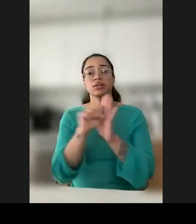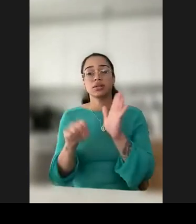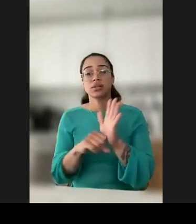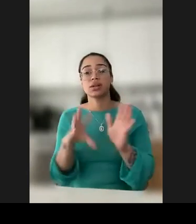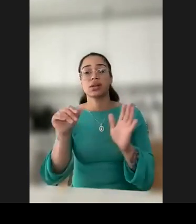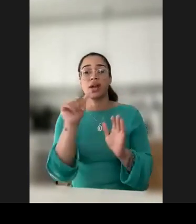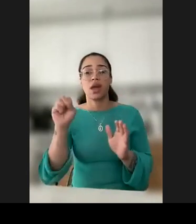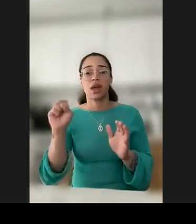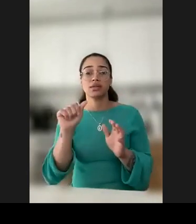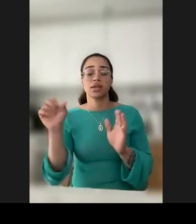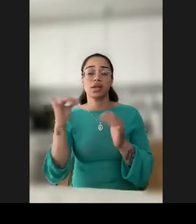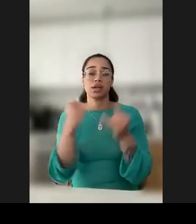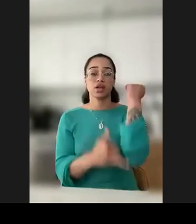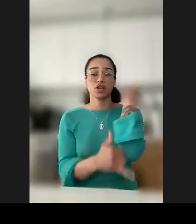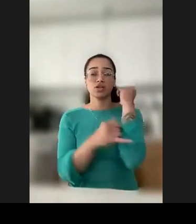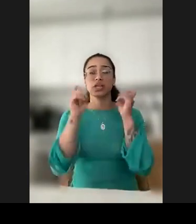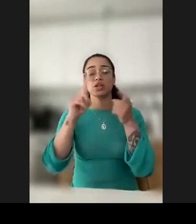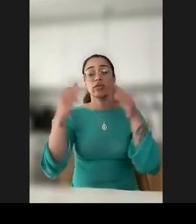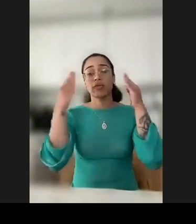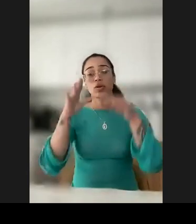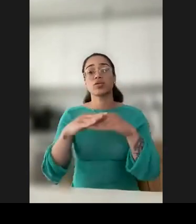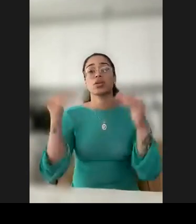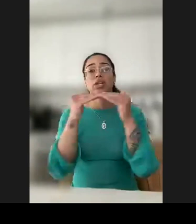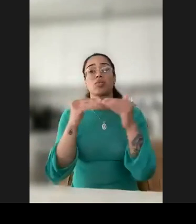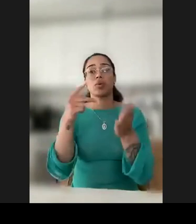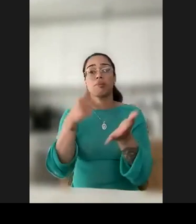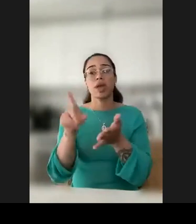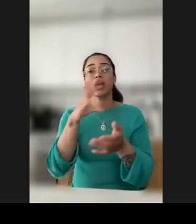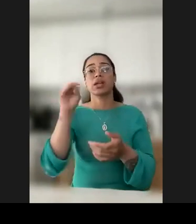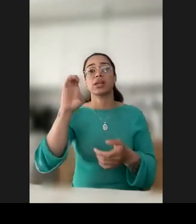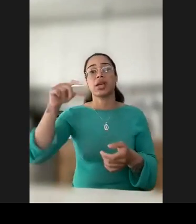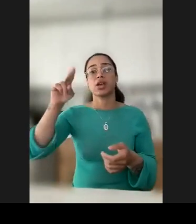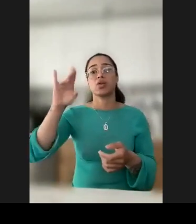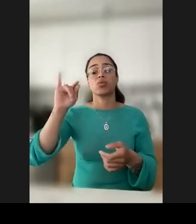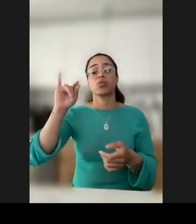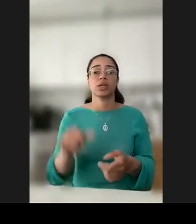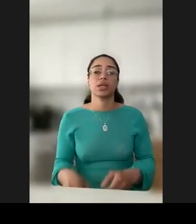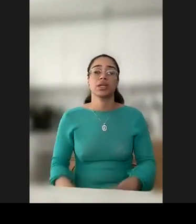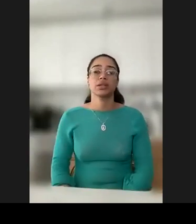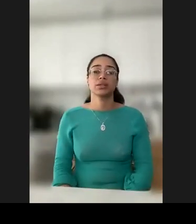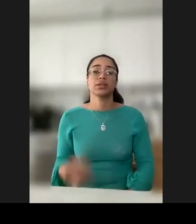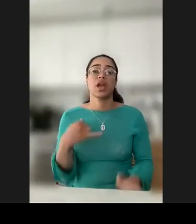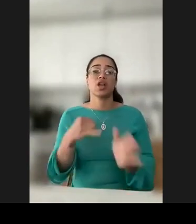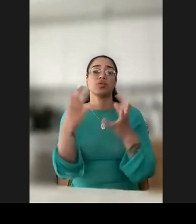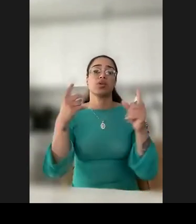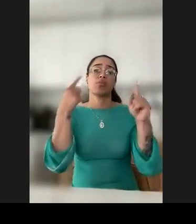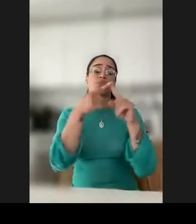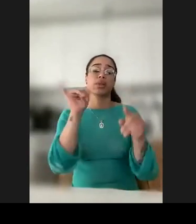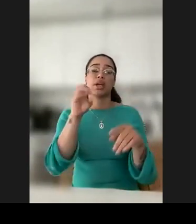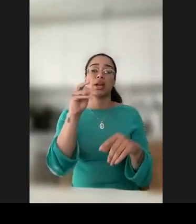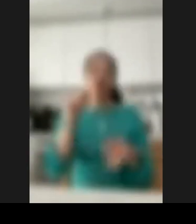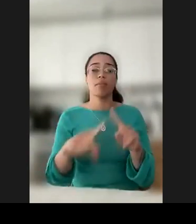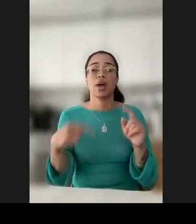equal pay and equity in the workplace. So I just want to point that out. But anyway, I would love to hear